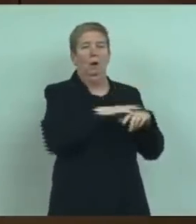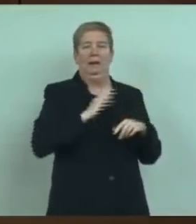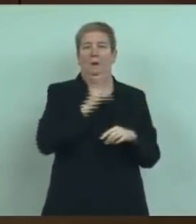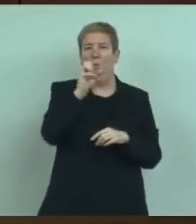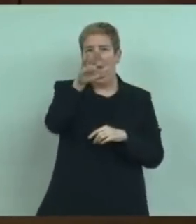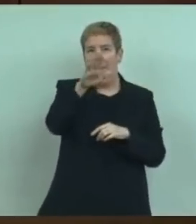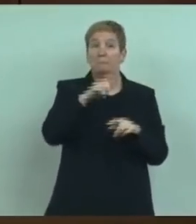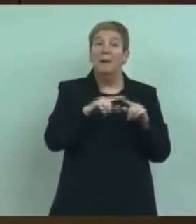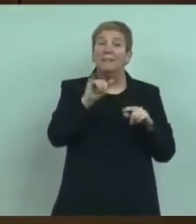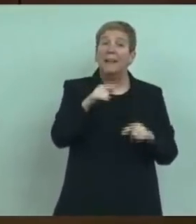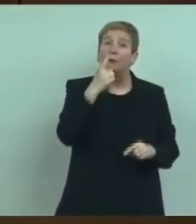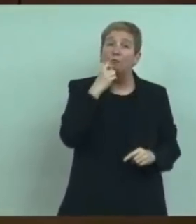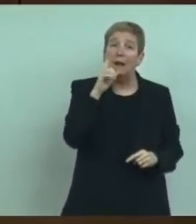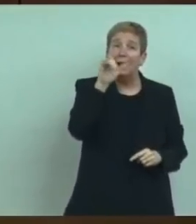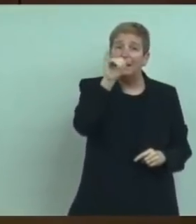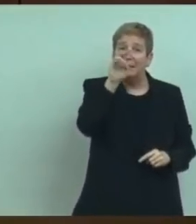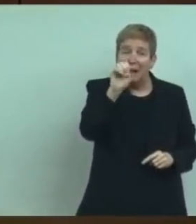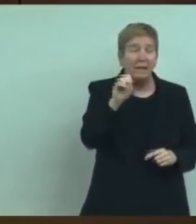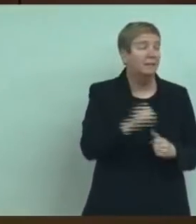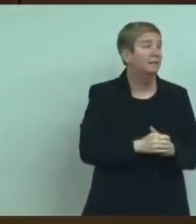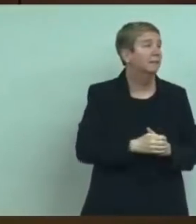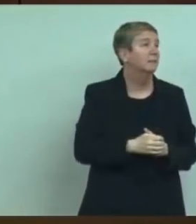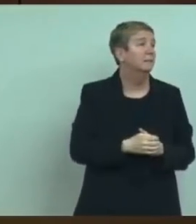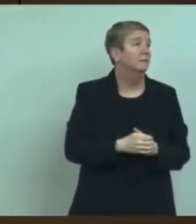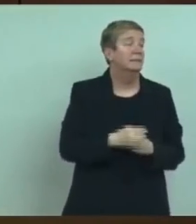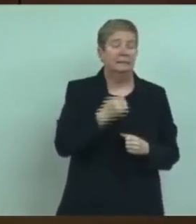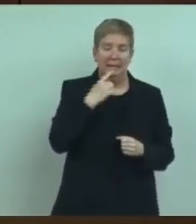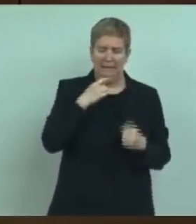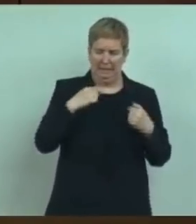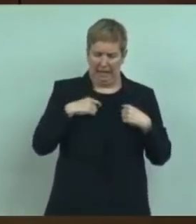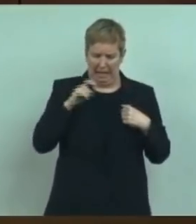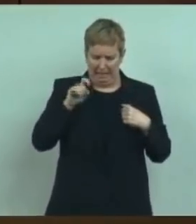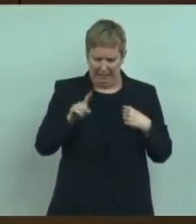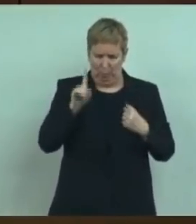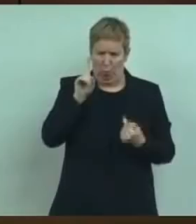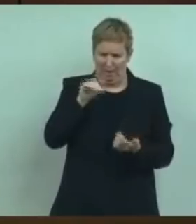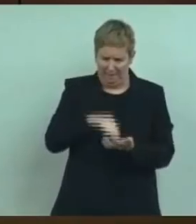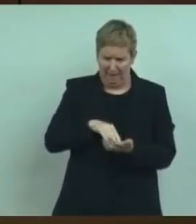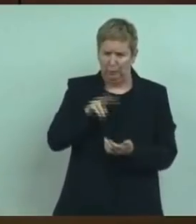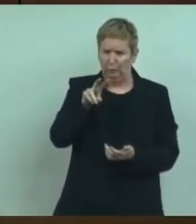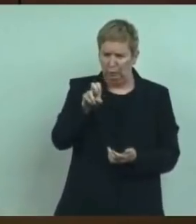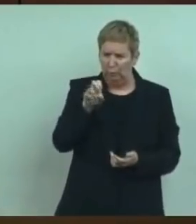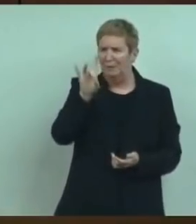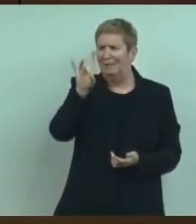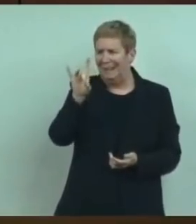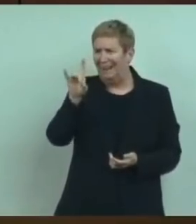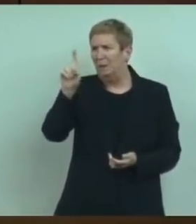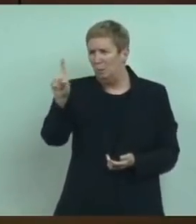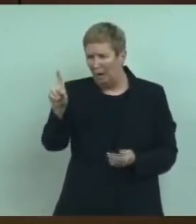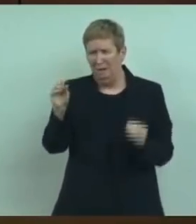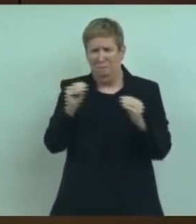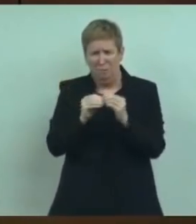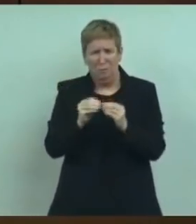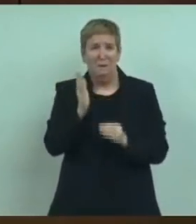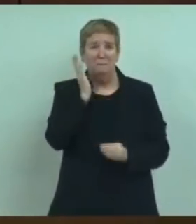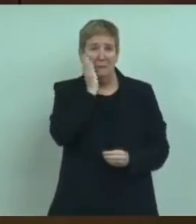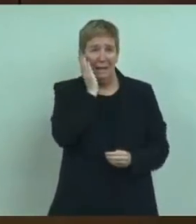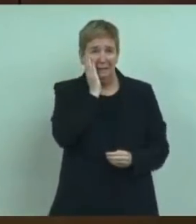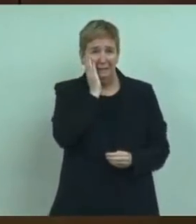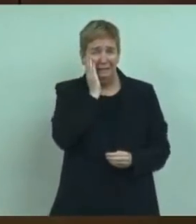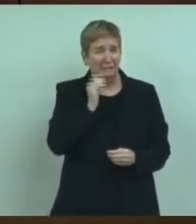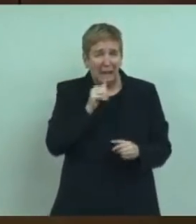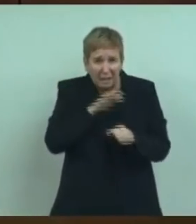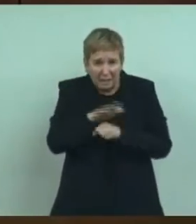But when I look at the fact that I need 1,281 more beds,